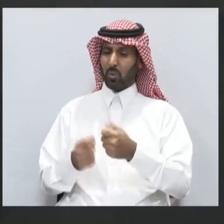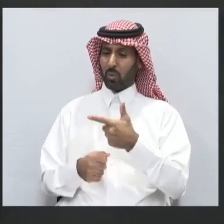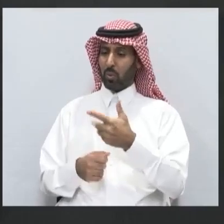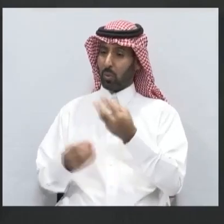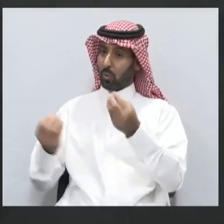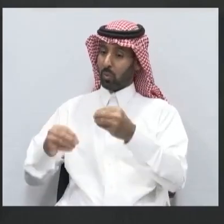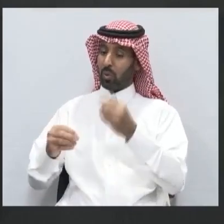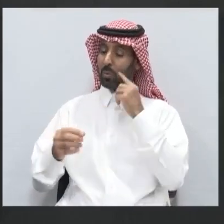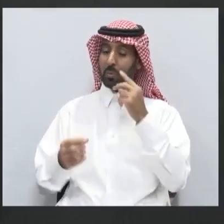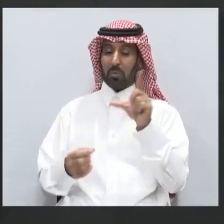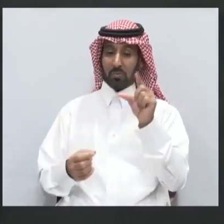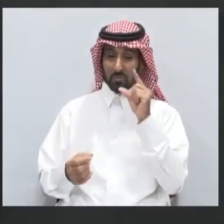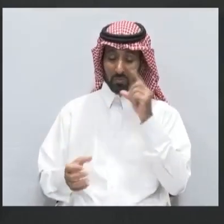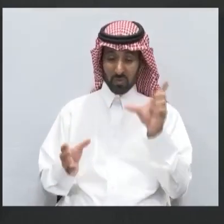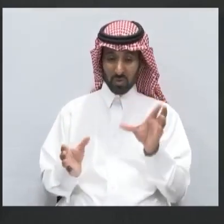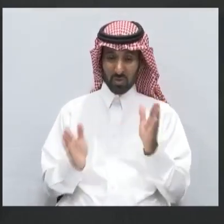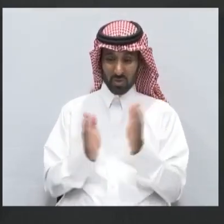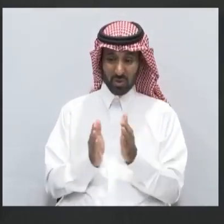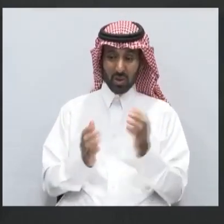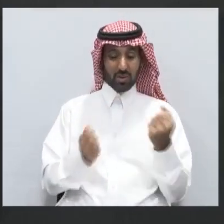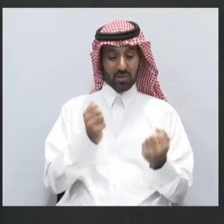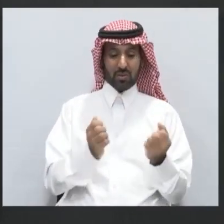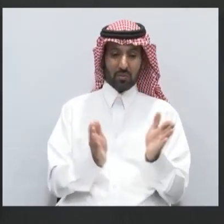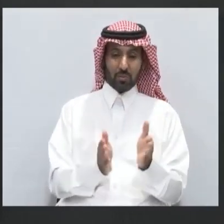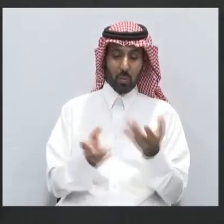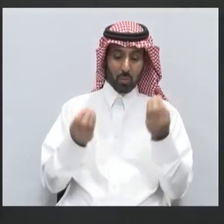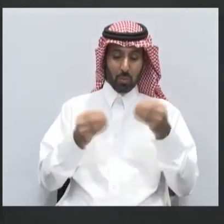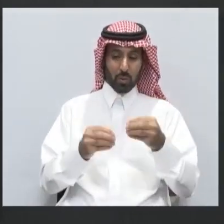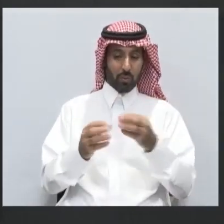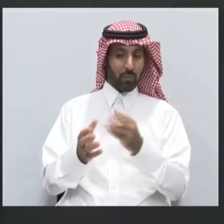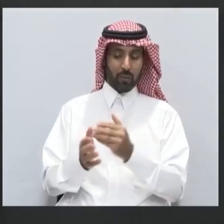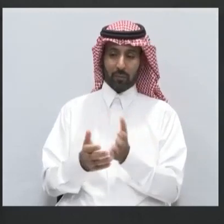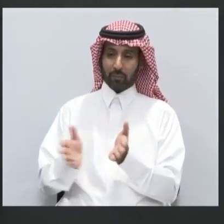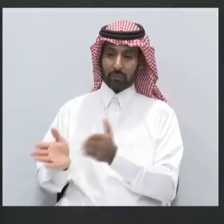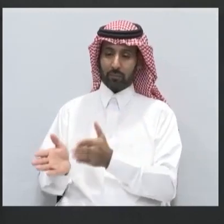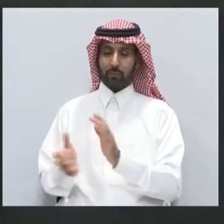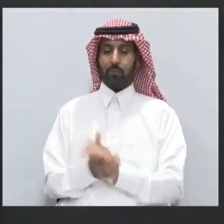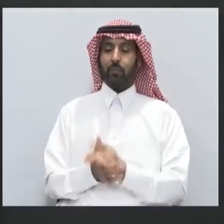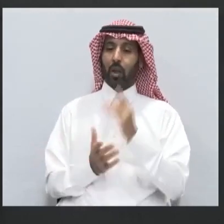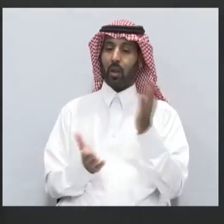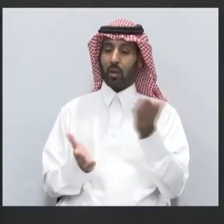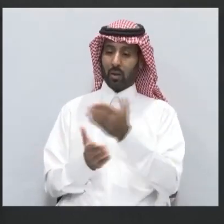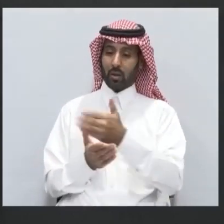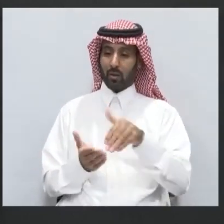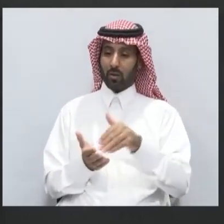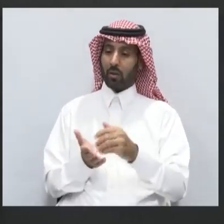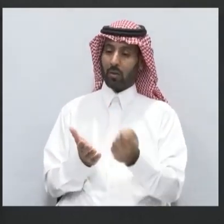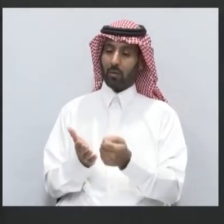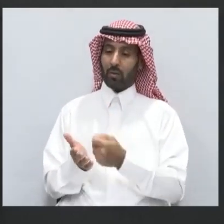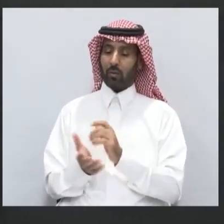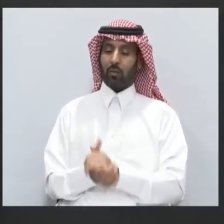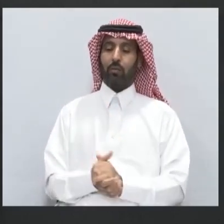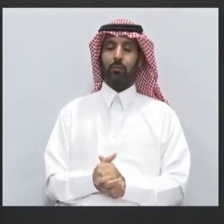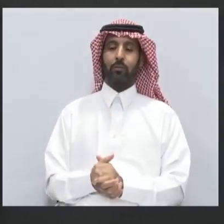but with a small car. And the third one with the Ramirez, he signed his own name on receipts using a